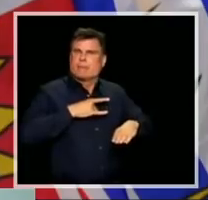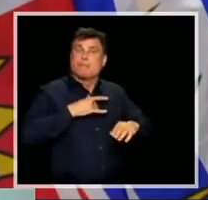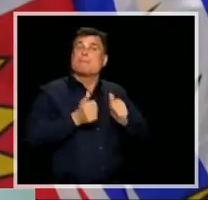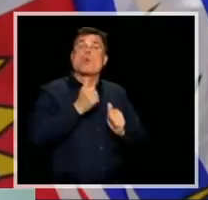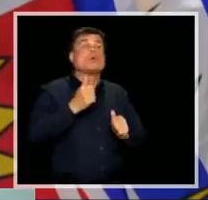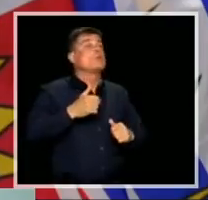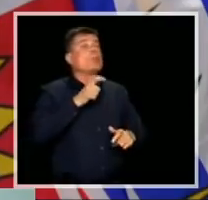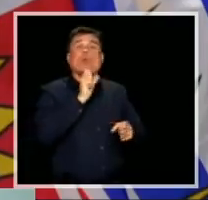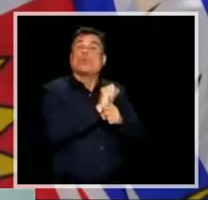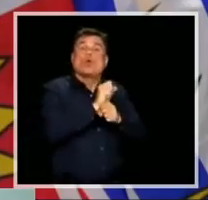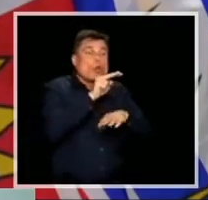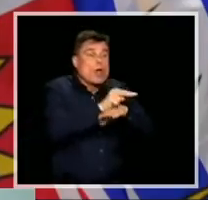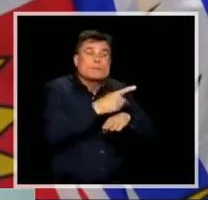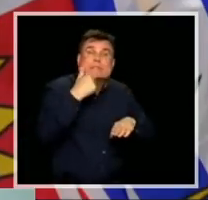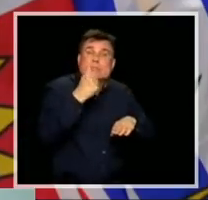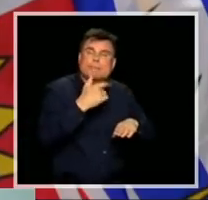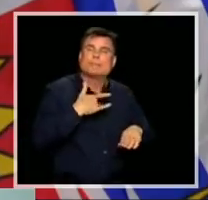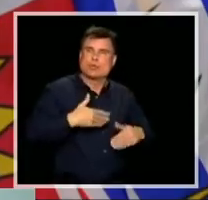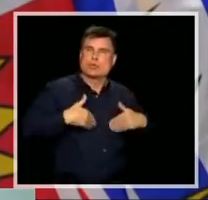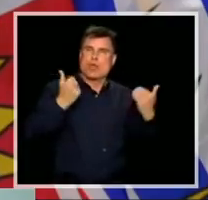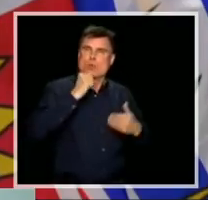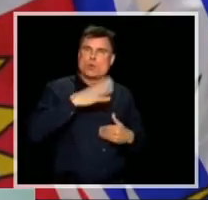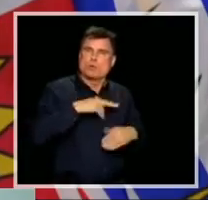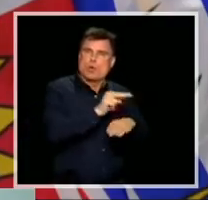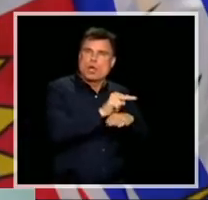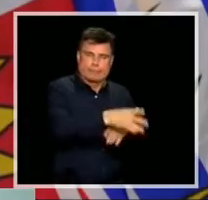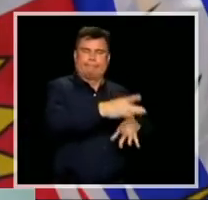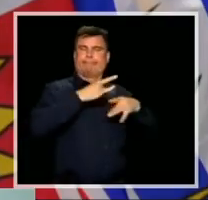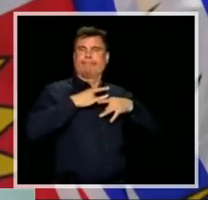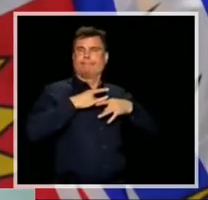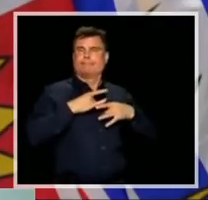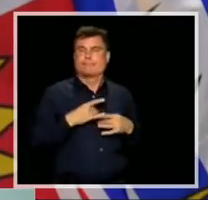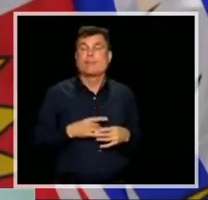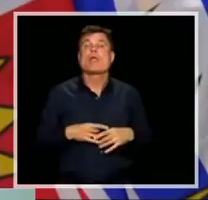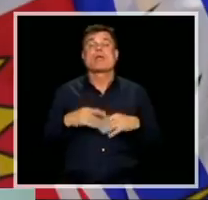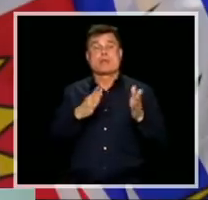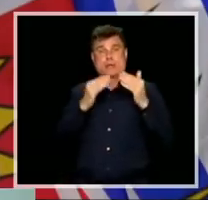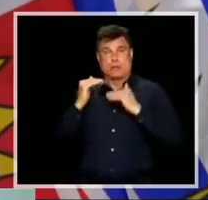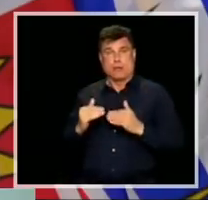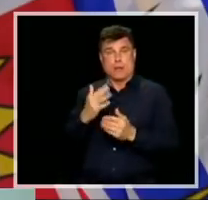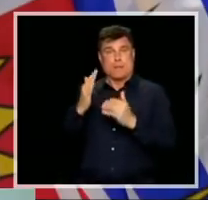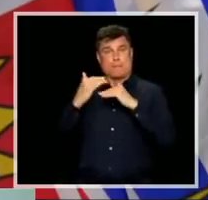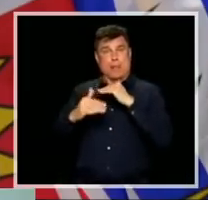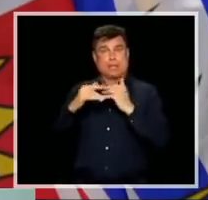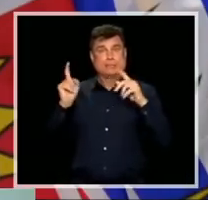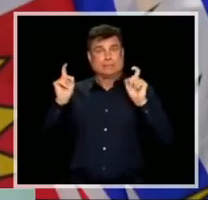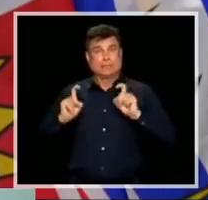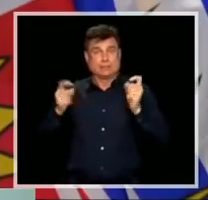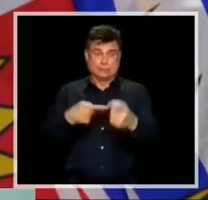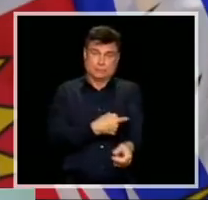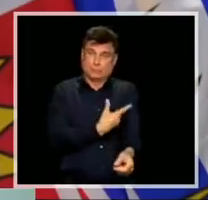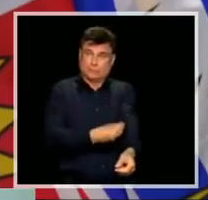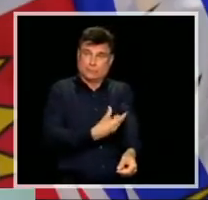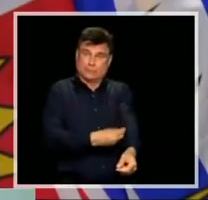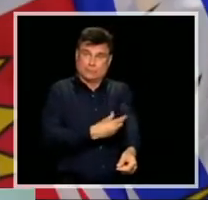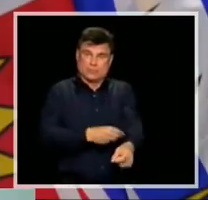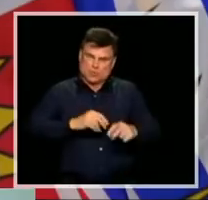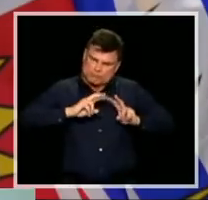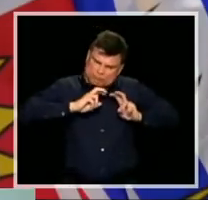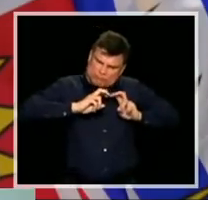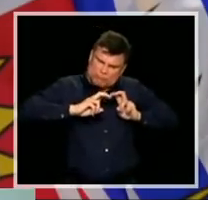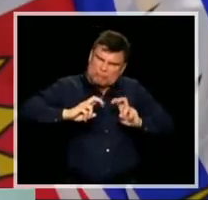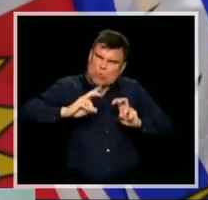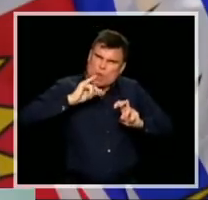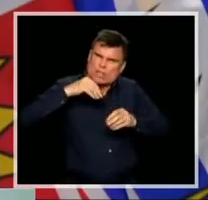we've been using people that we know have tested positive for the virus with the NAT test to try and validate